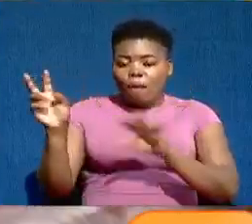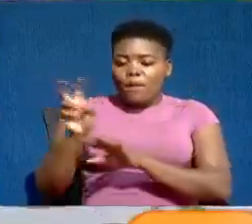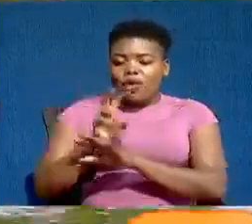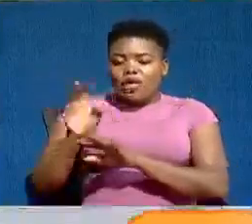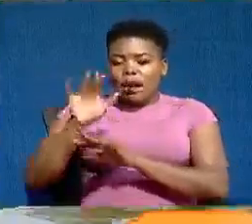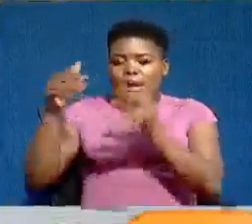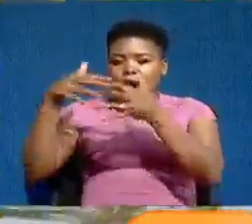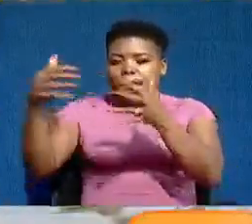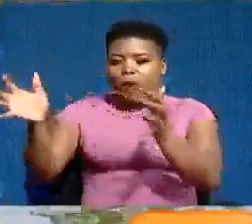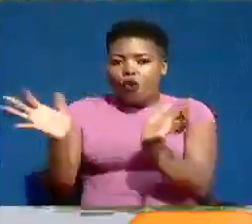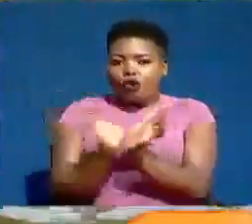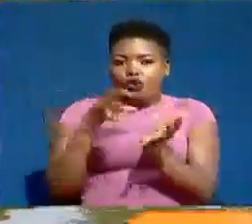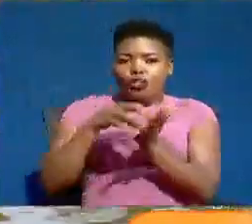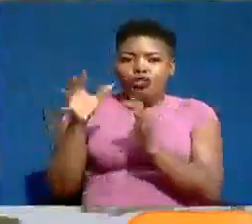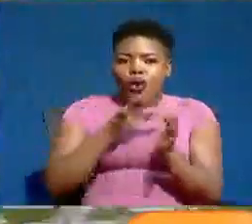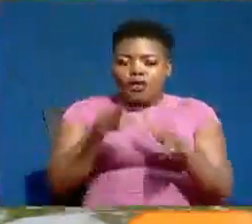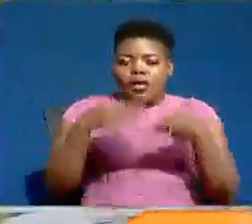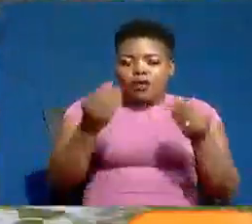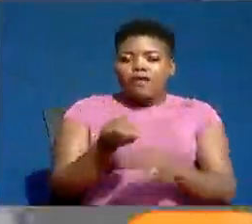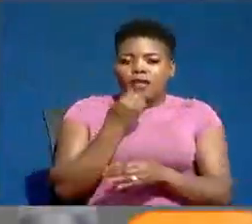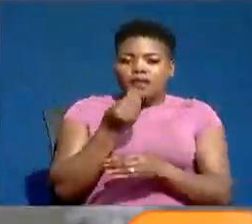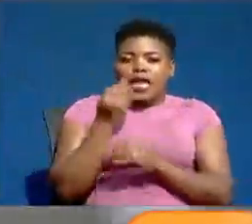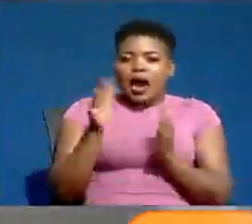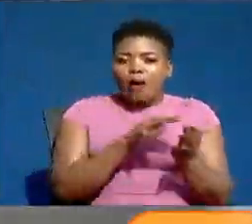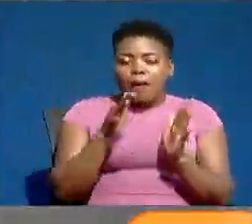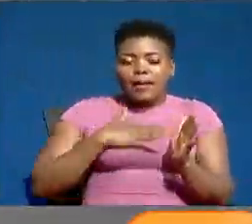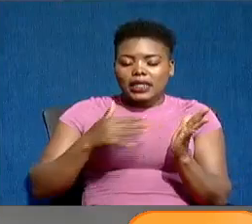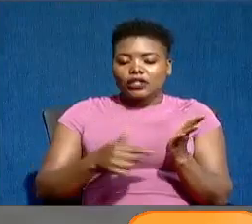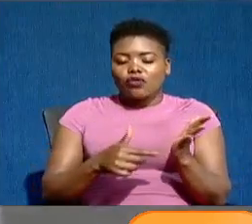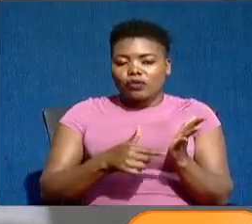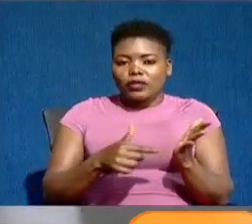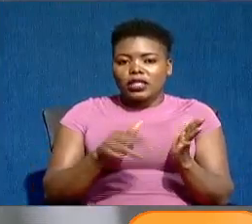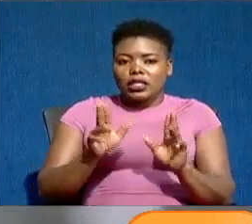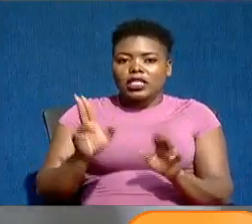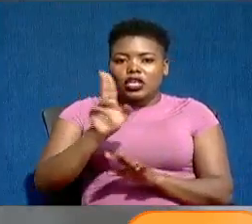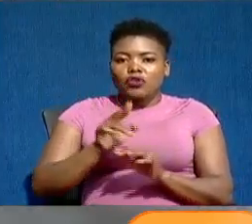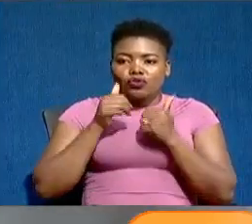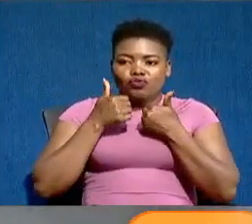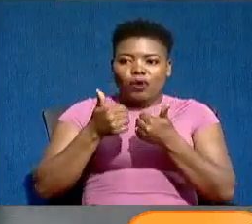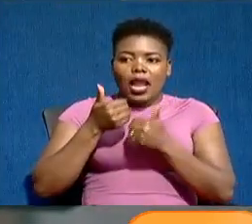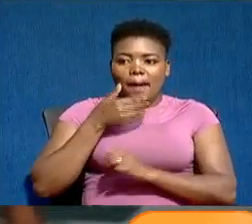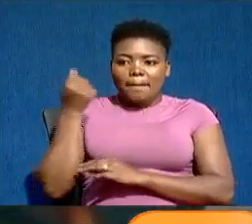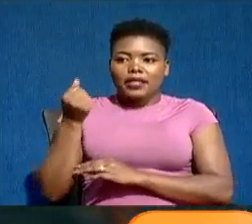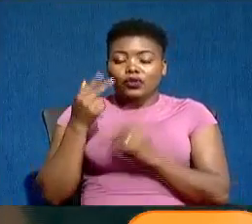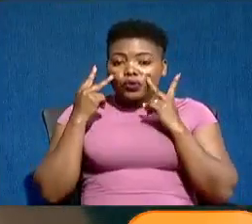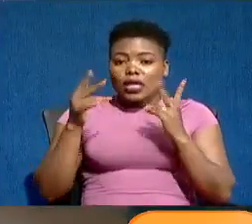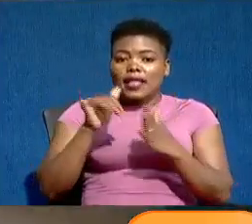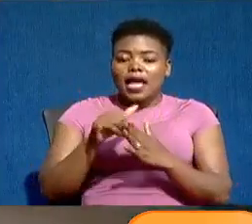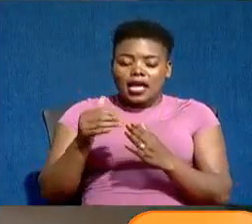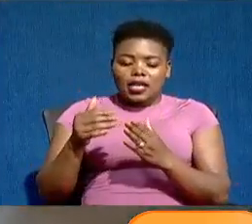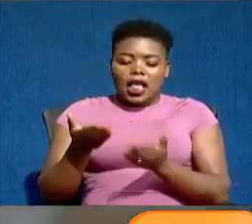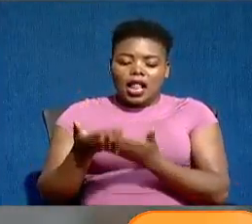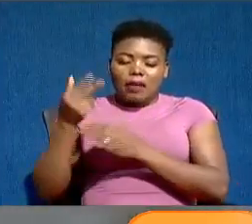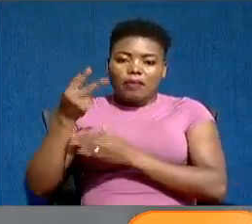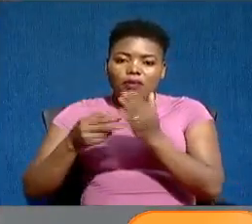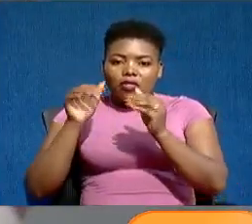pond conditions and your feeding regime. Our technology is app and USSD based. You see, that caters for both